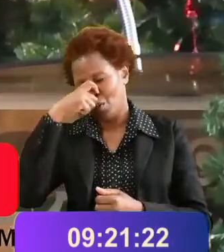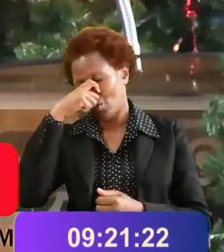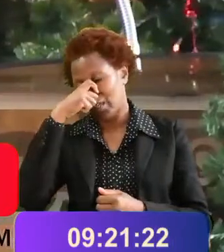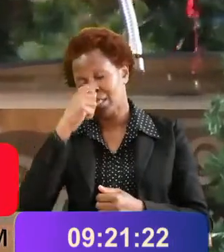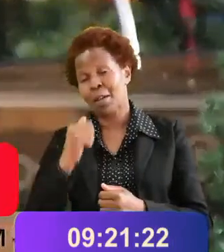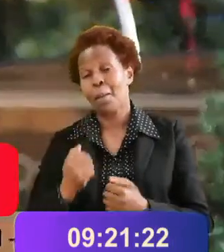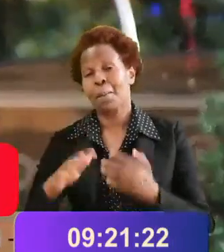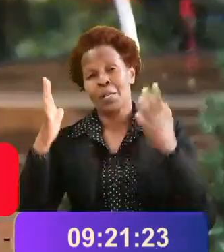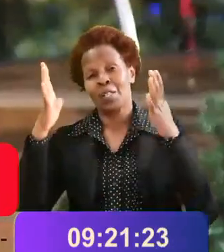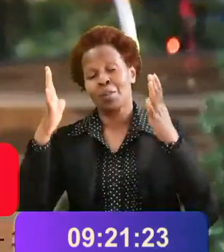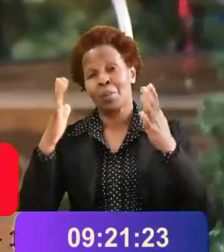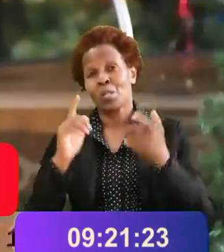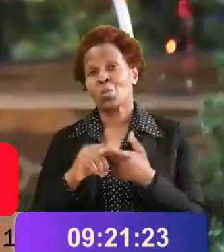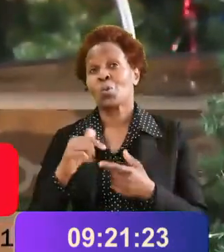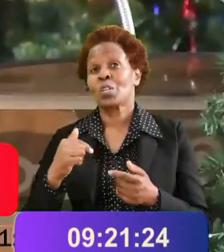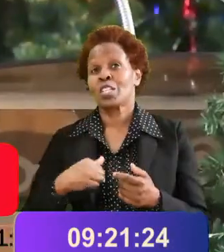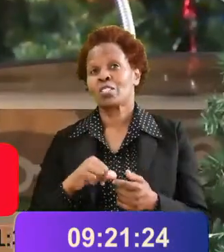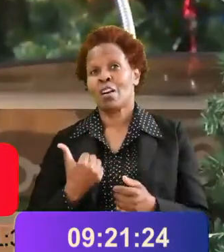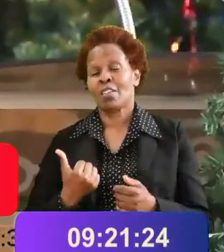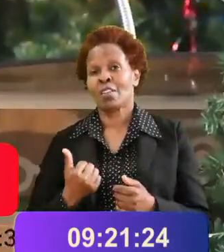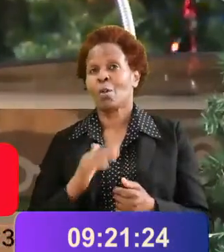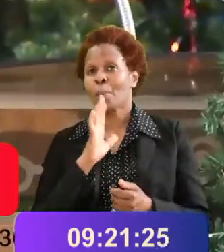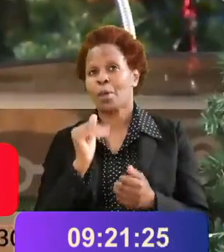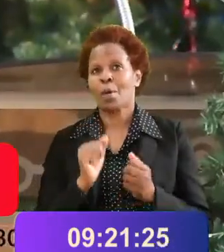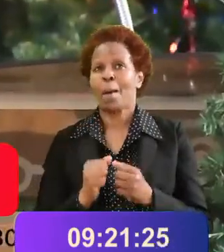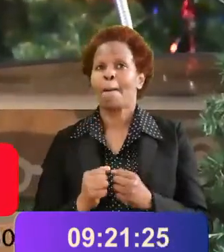Christmas na tutabarikiwa.